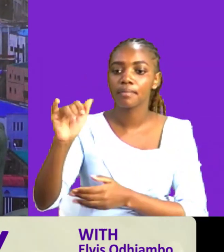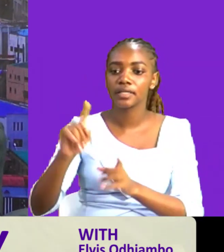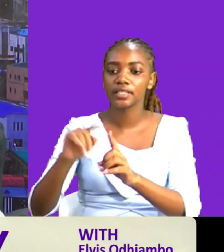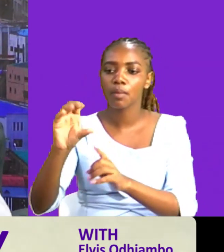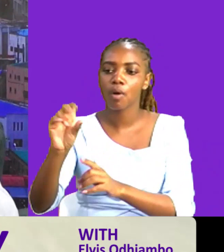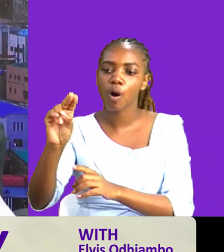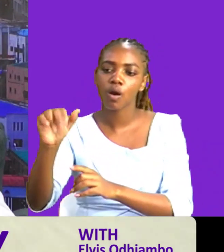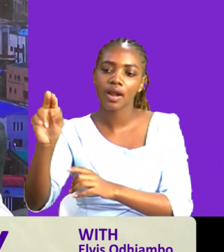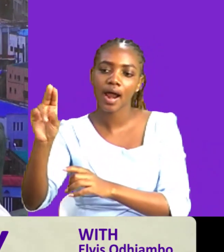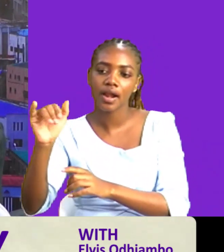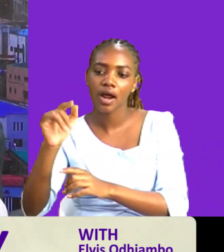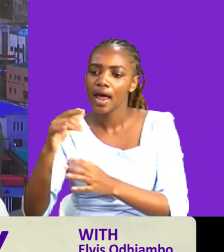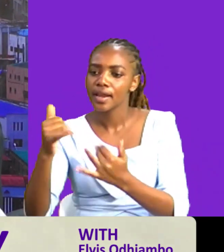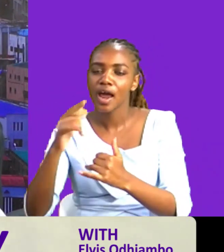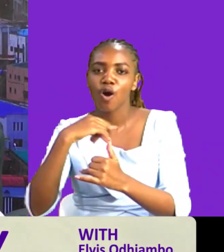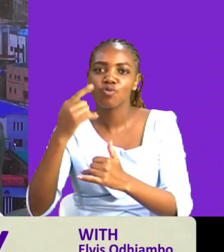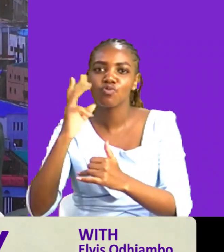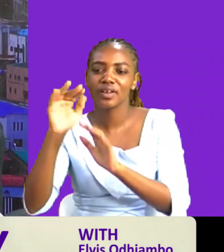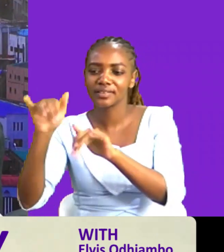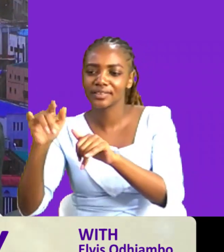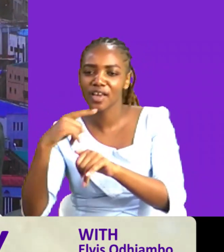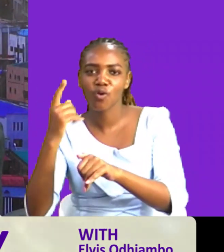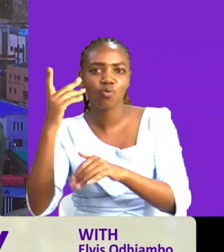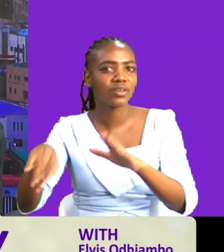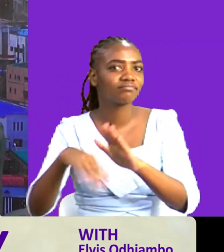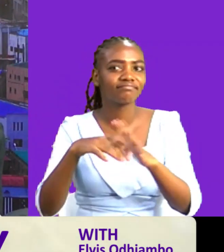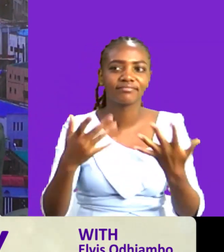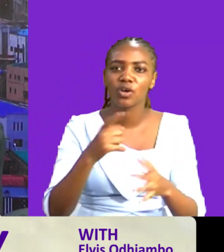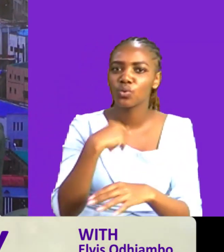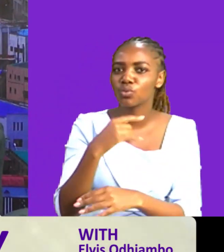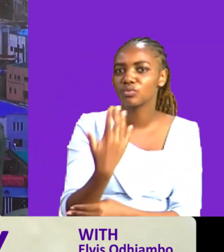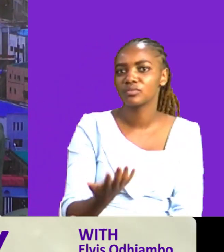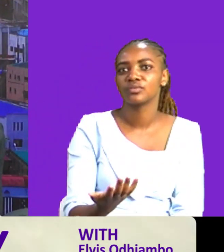who waachilie nani abaki nani aende.